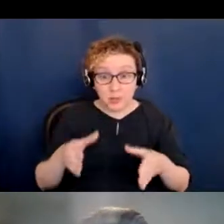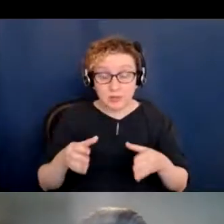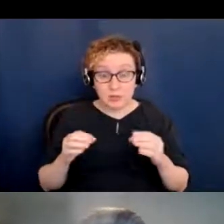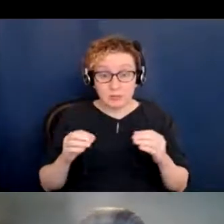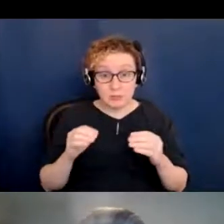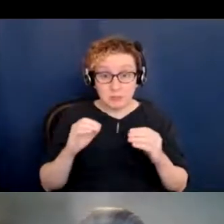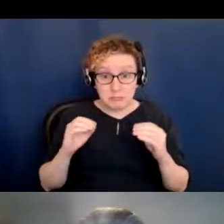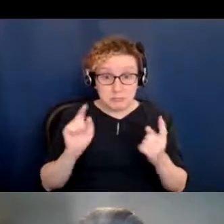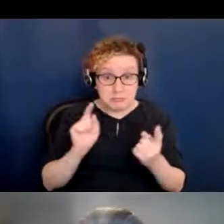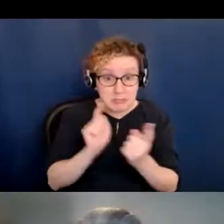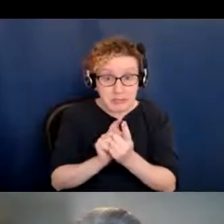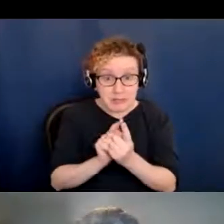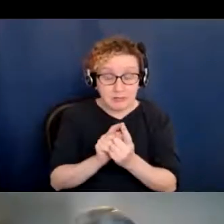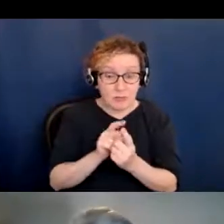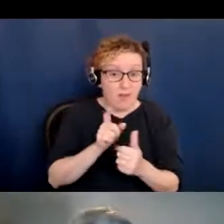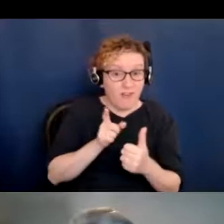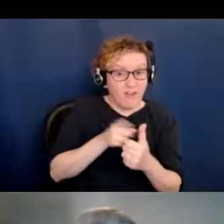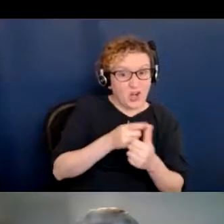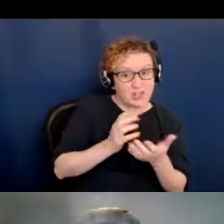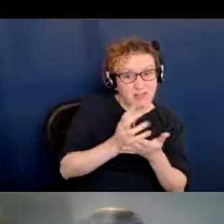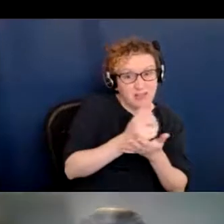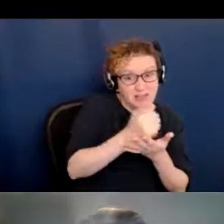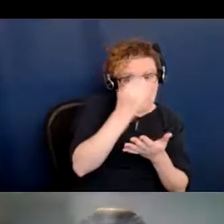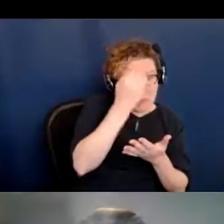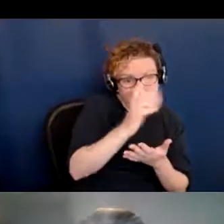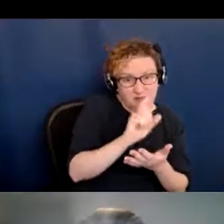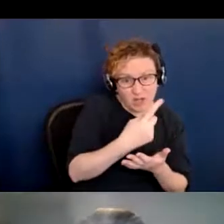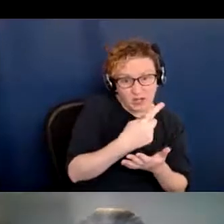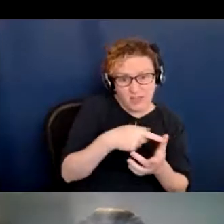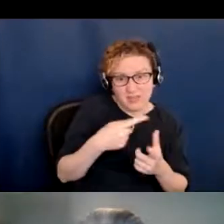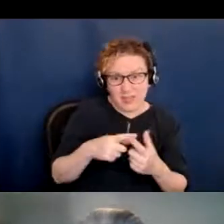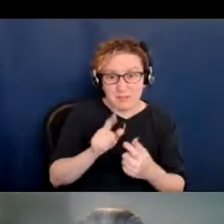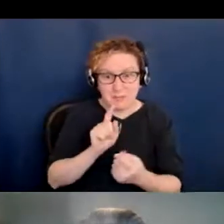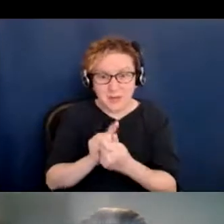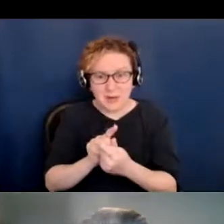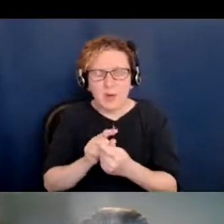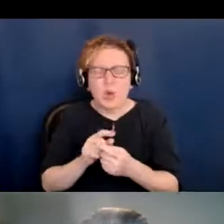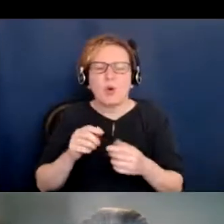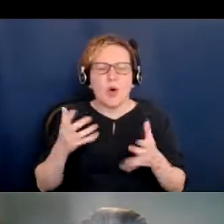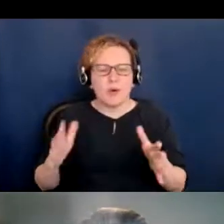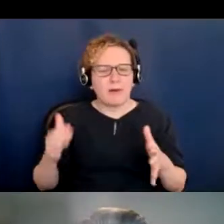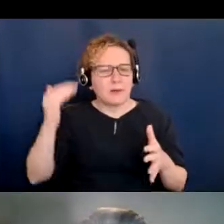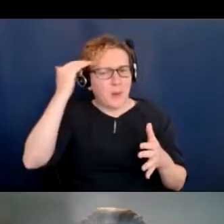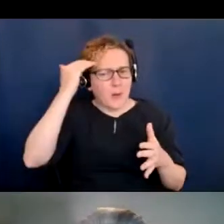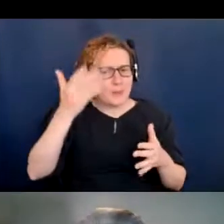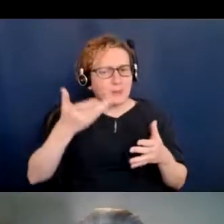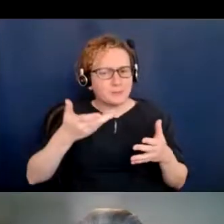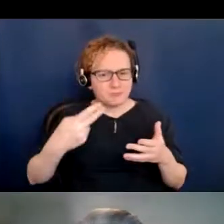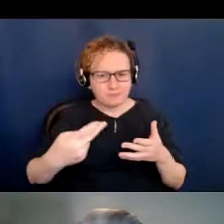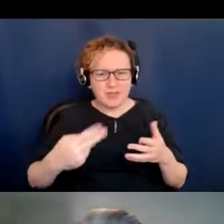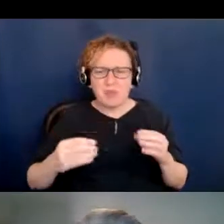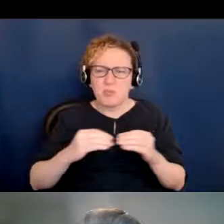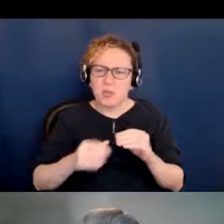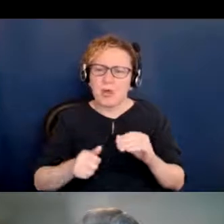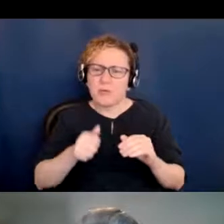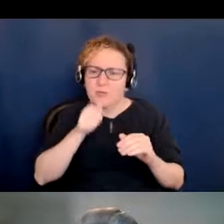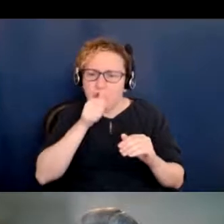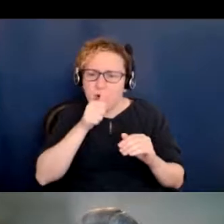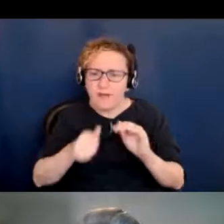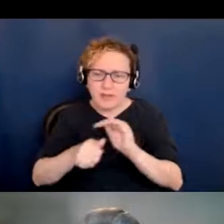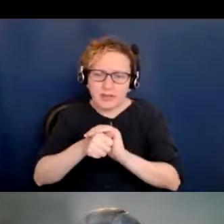also provides a much more comfortable, a much more private setting to have those conversations, especially